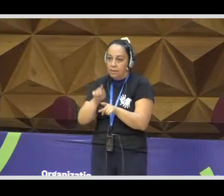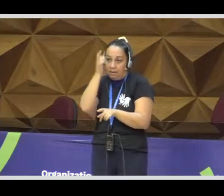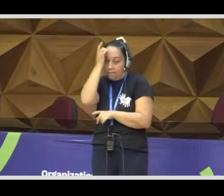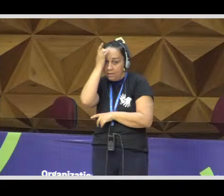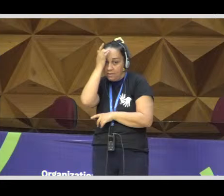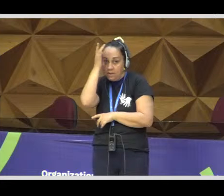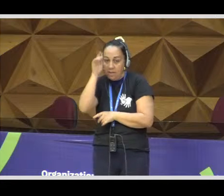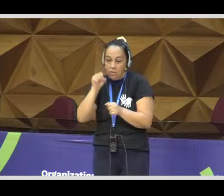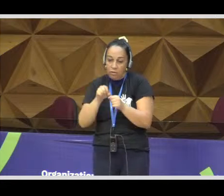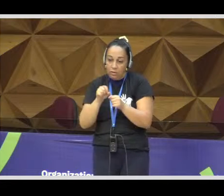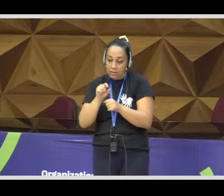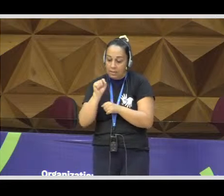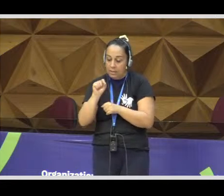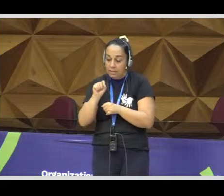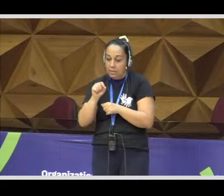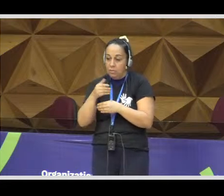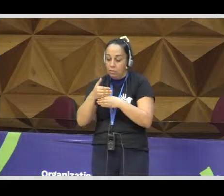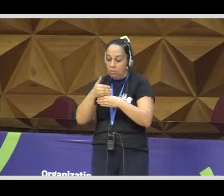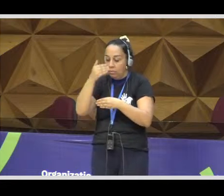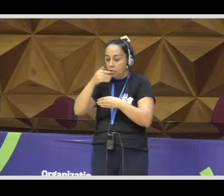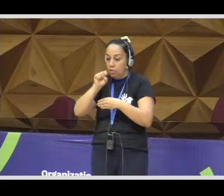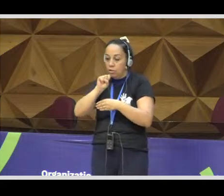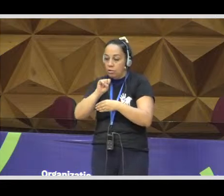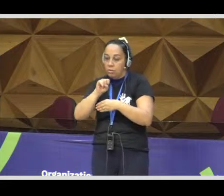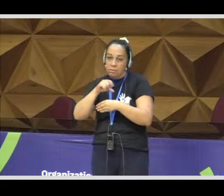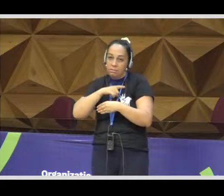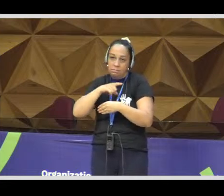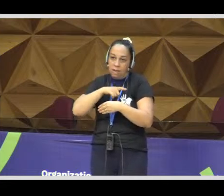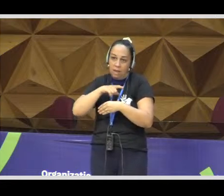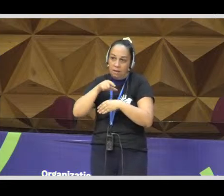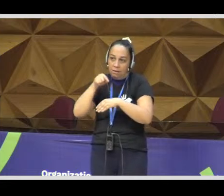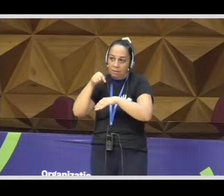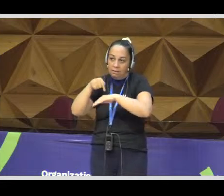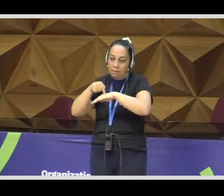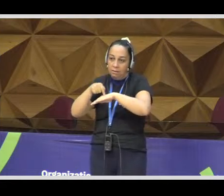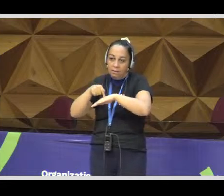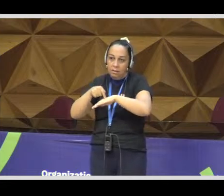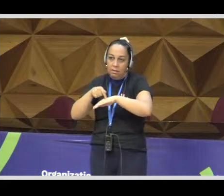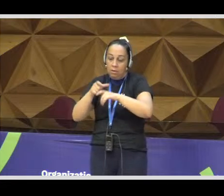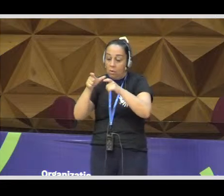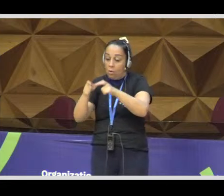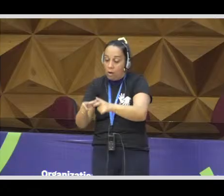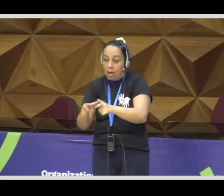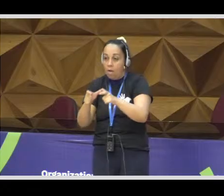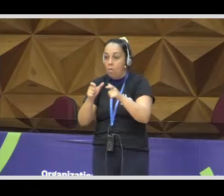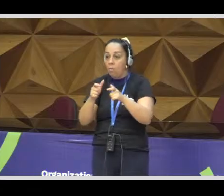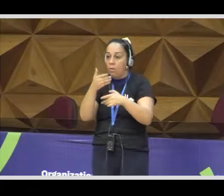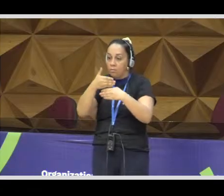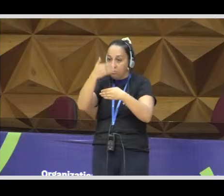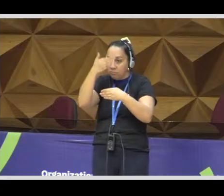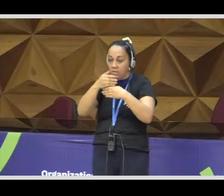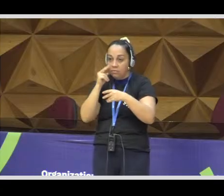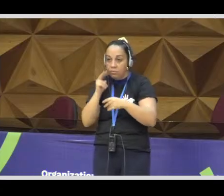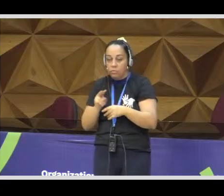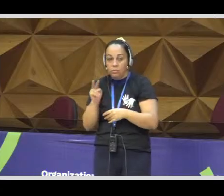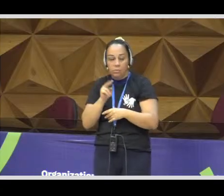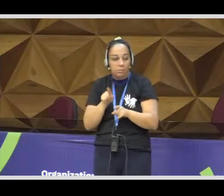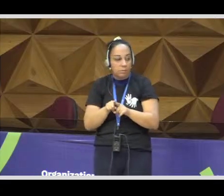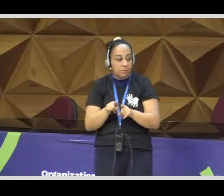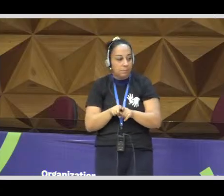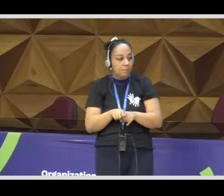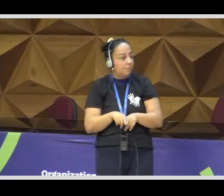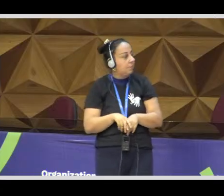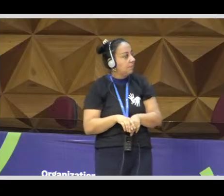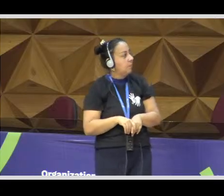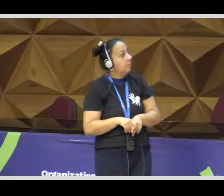agency, self-location, reduces workload, all loads of really great things. But the disadvantage was, and